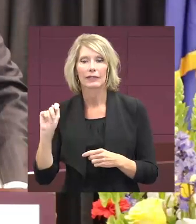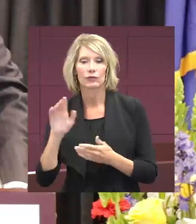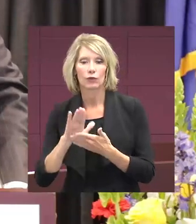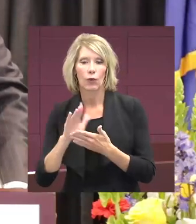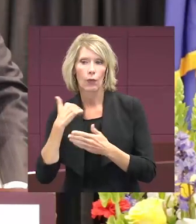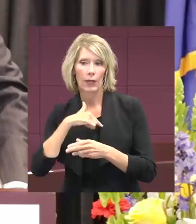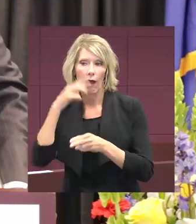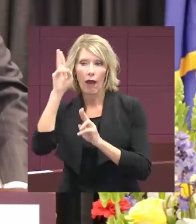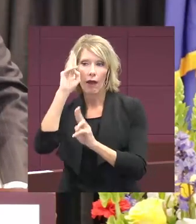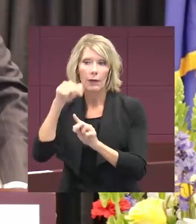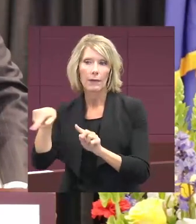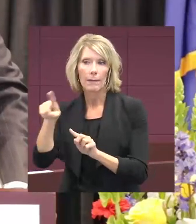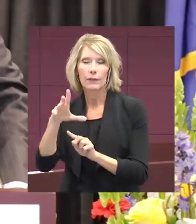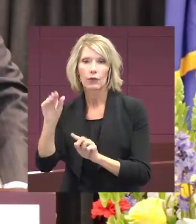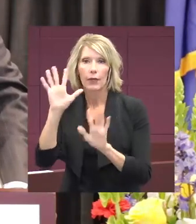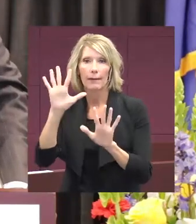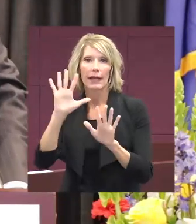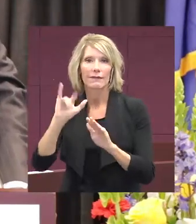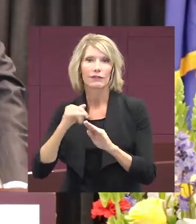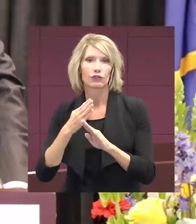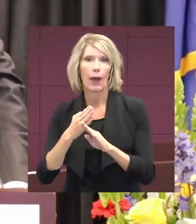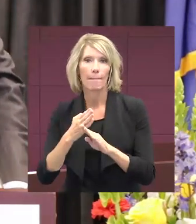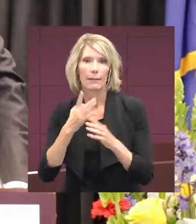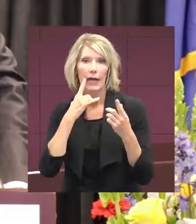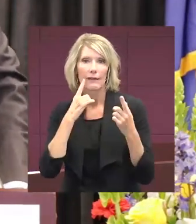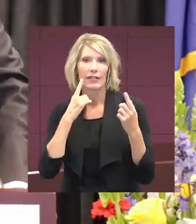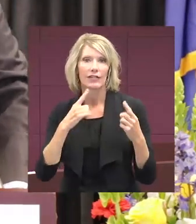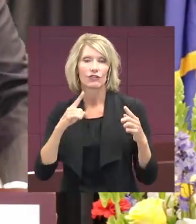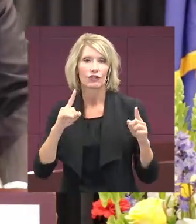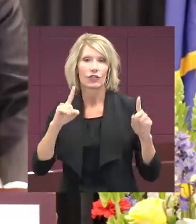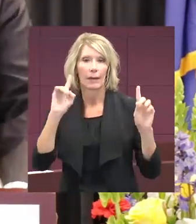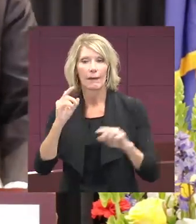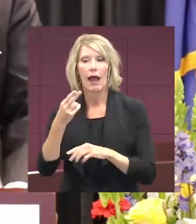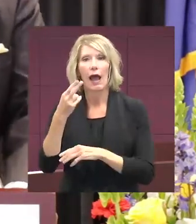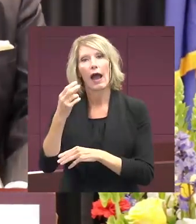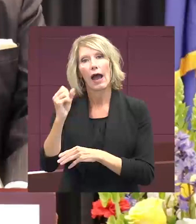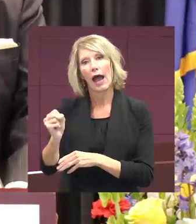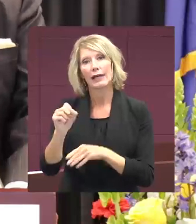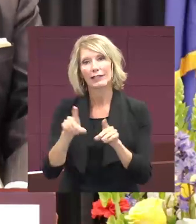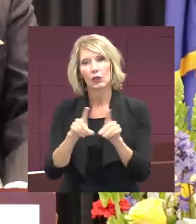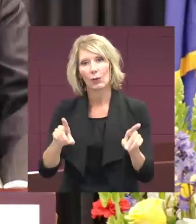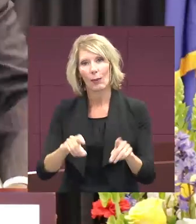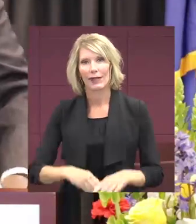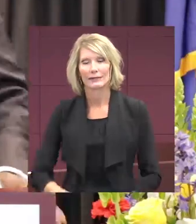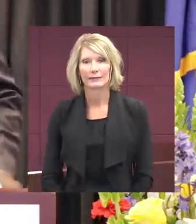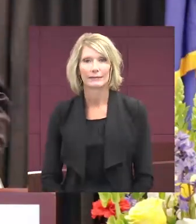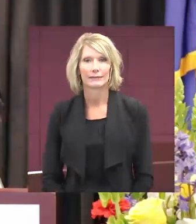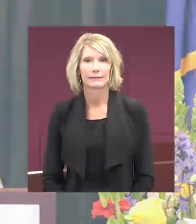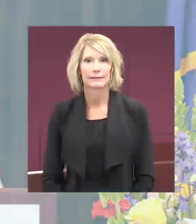for doing a magnificent job in achieving their high school diploma.